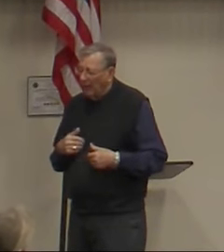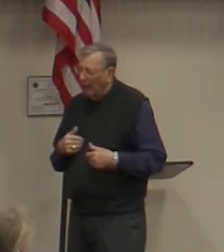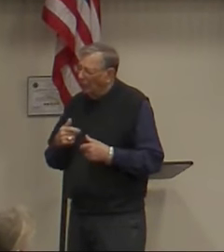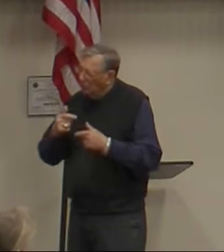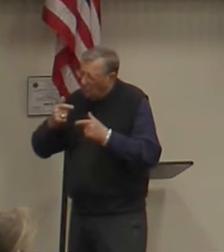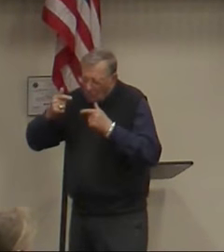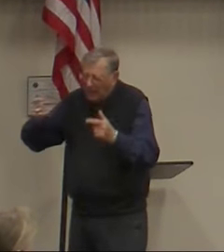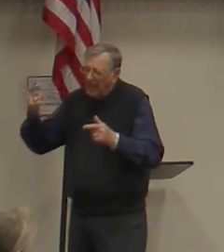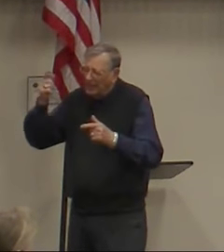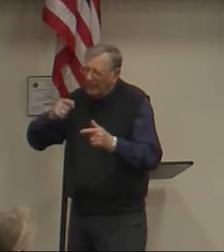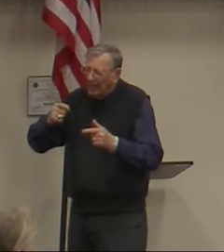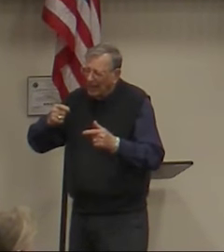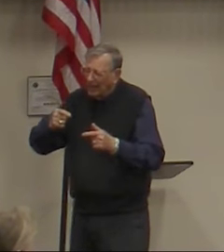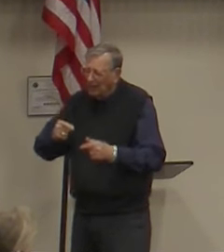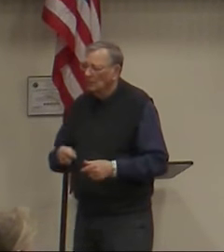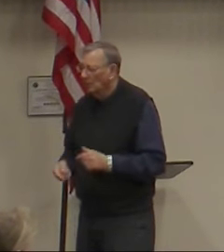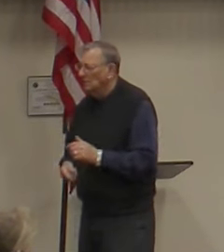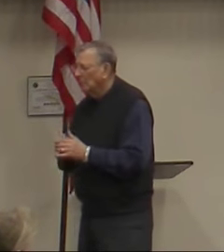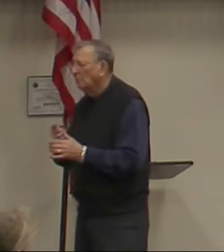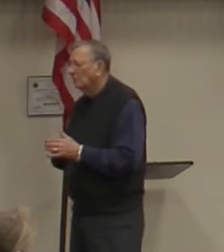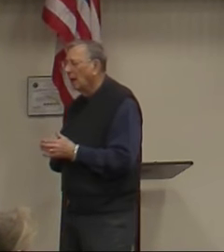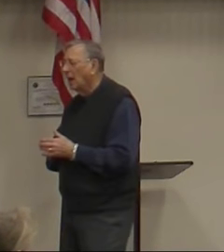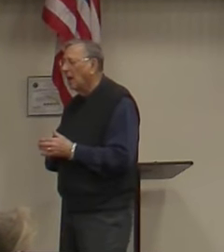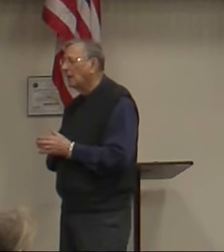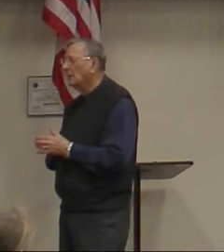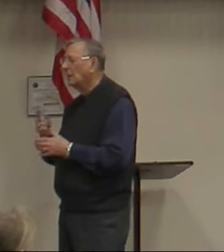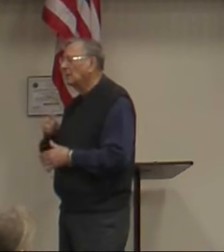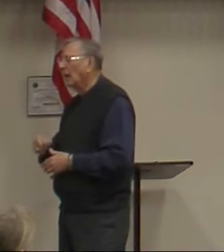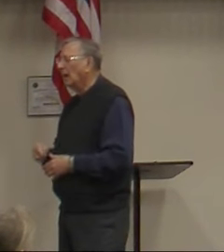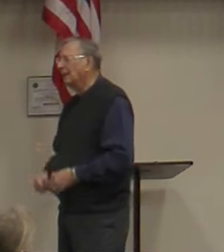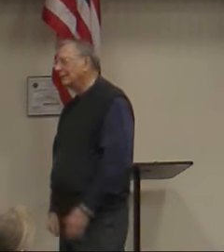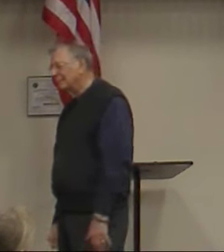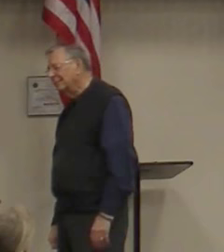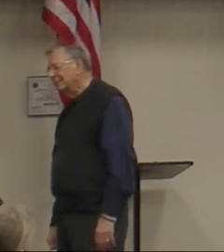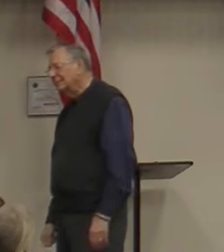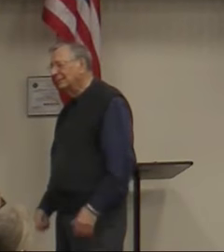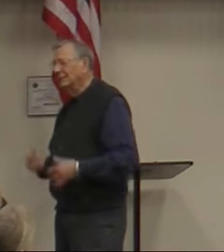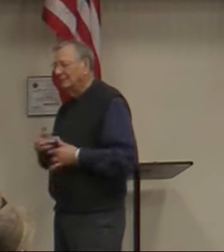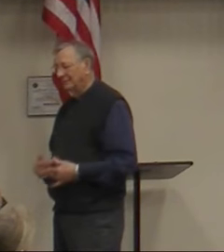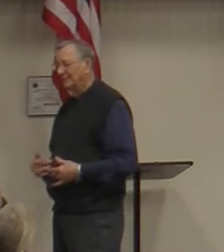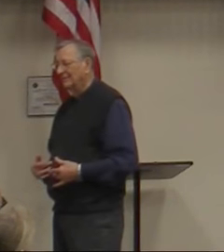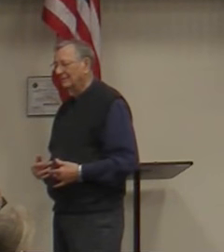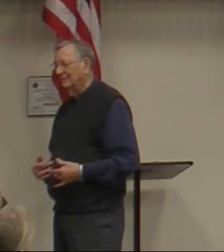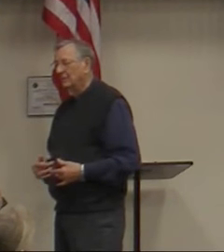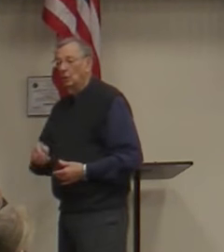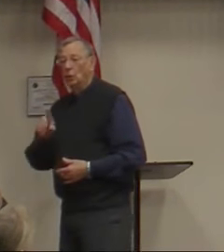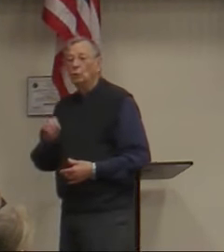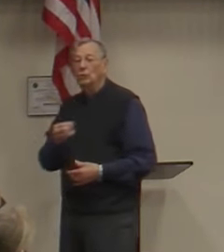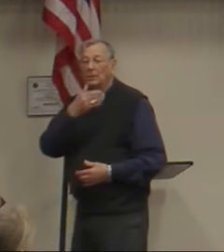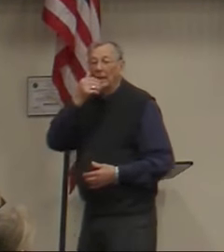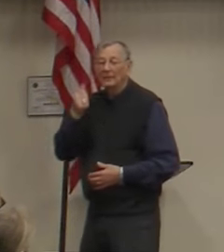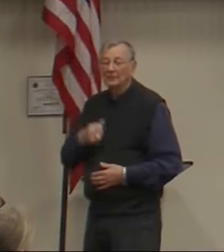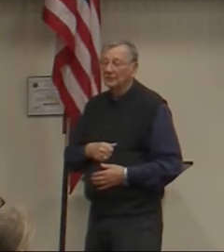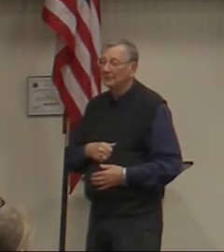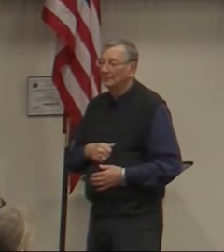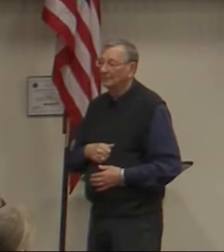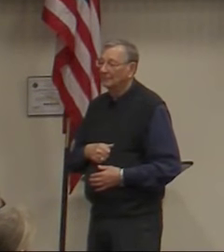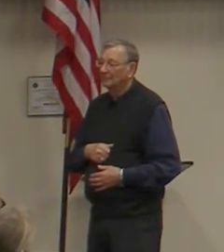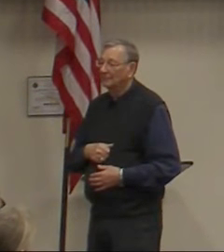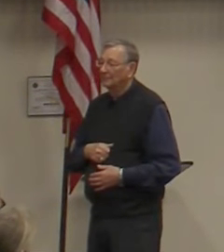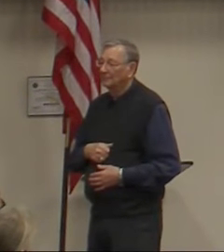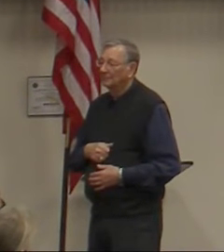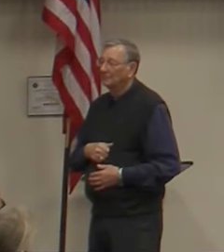days, but also a day that we can also learn from. You need to do your best.